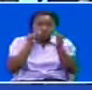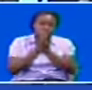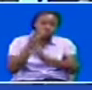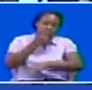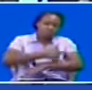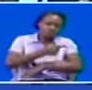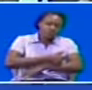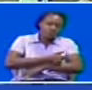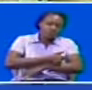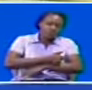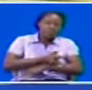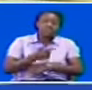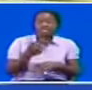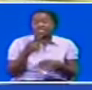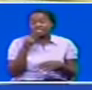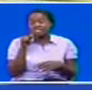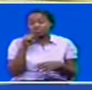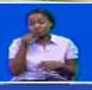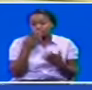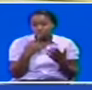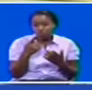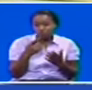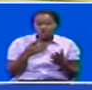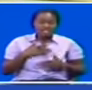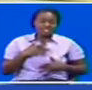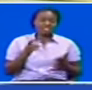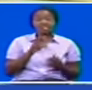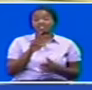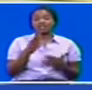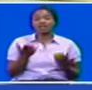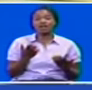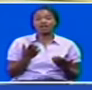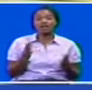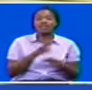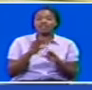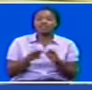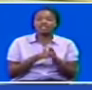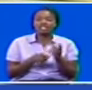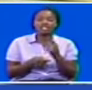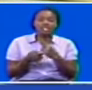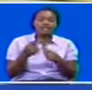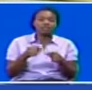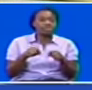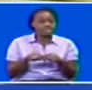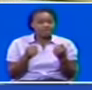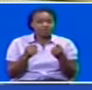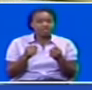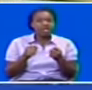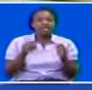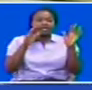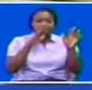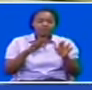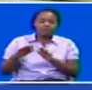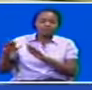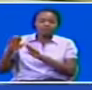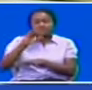And therefore, it will be interesting to see how that pans out in Parliament, given that the ruling coalition has the numbers